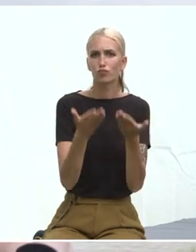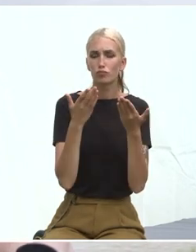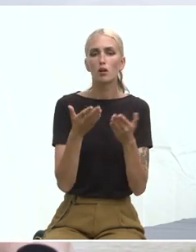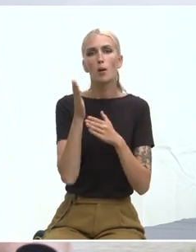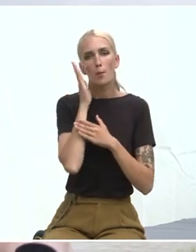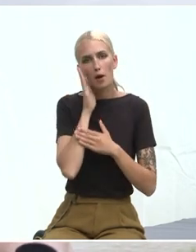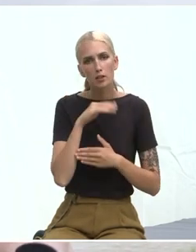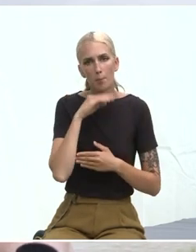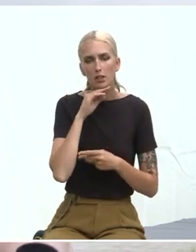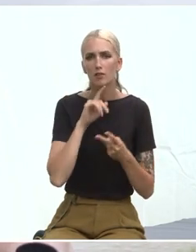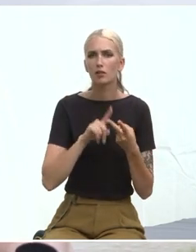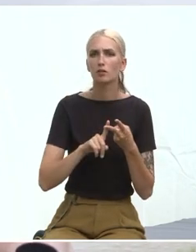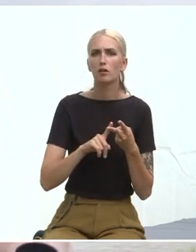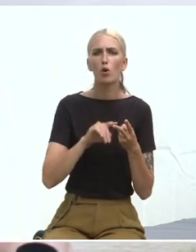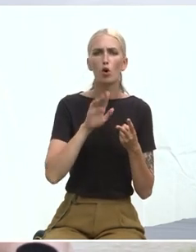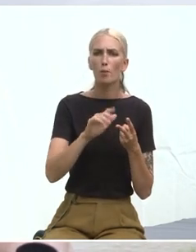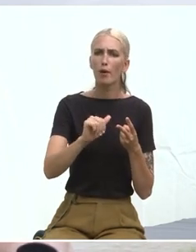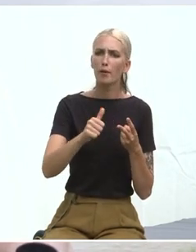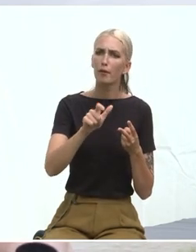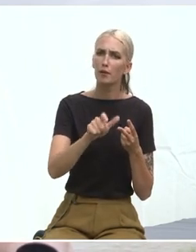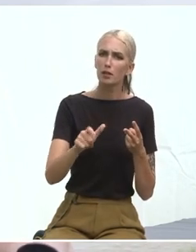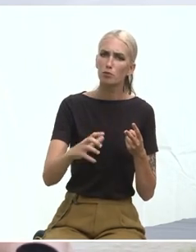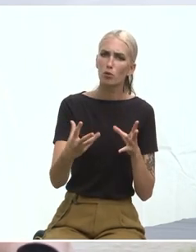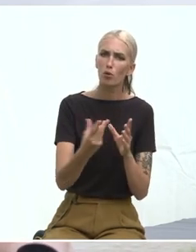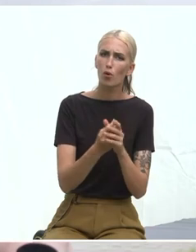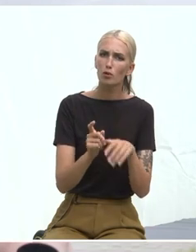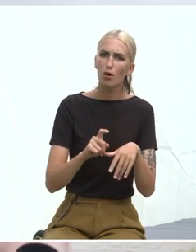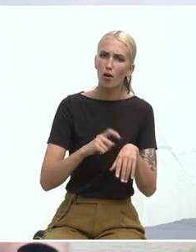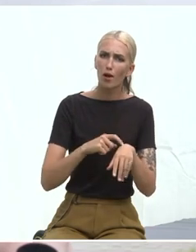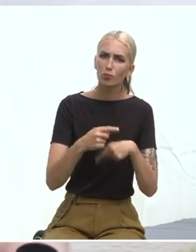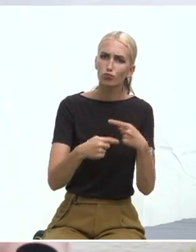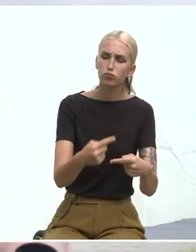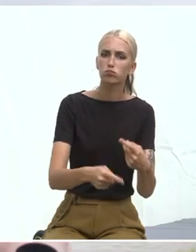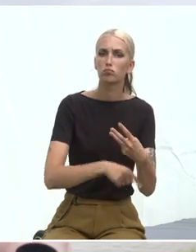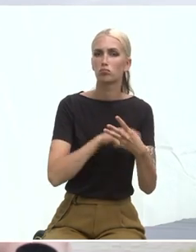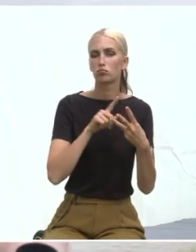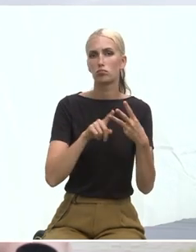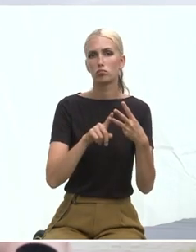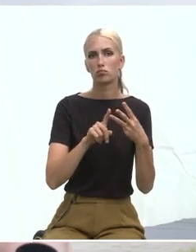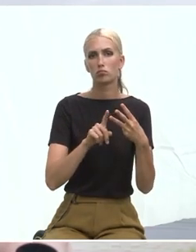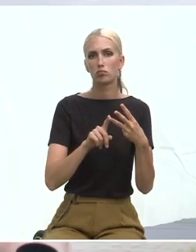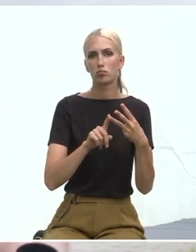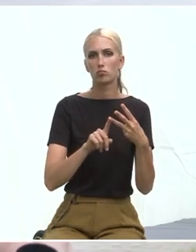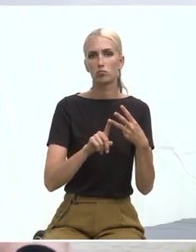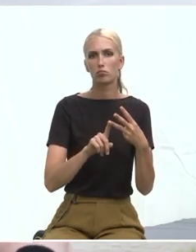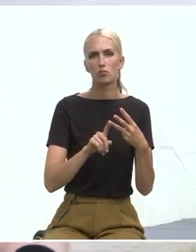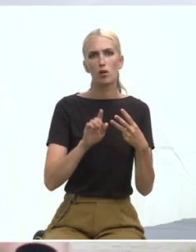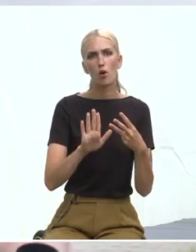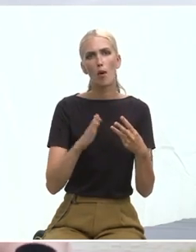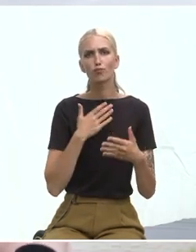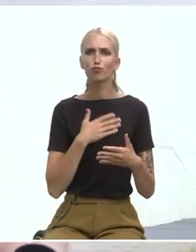time with people, so get connections to others, do things that make you feel